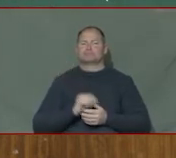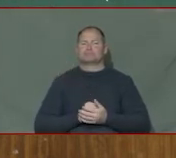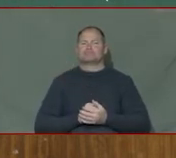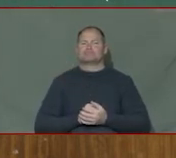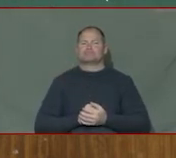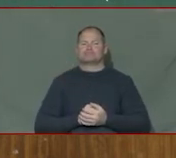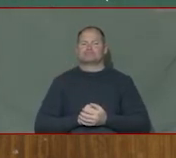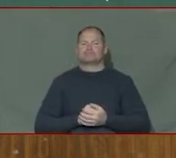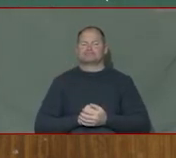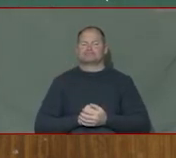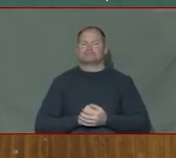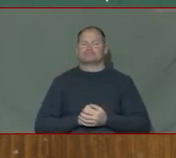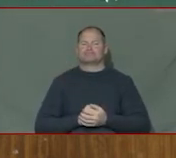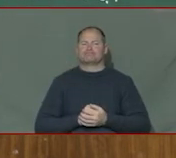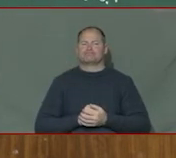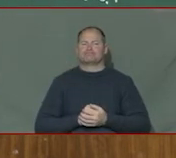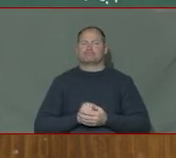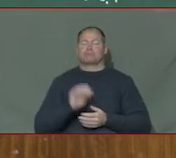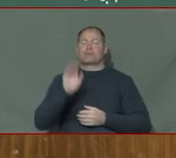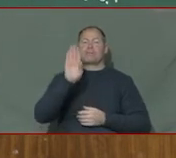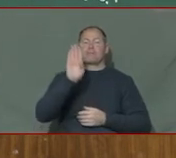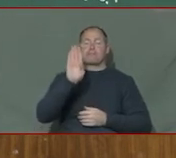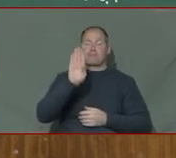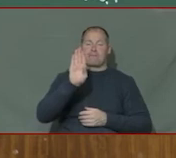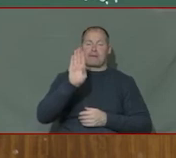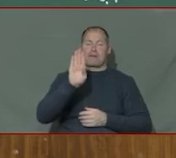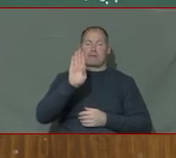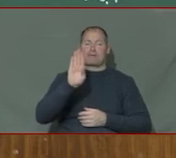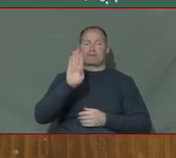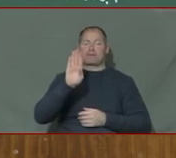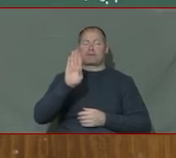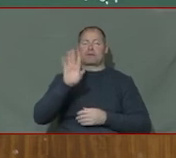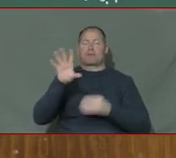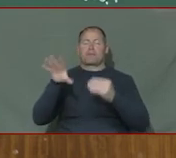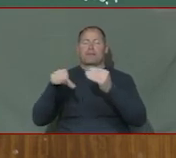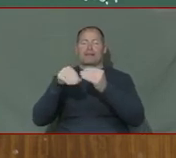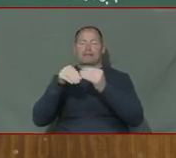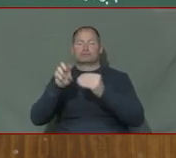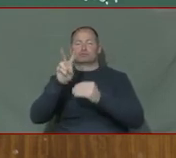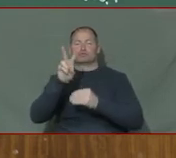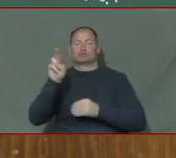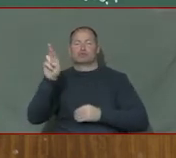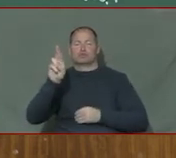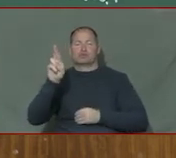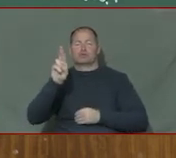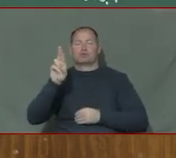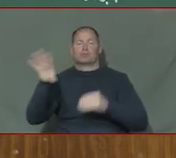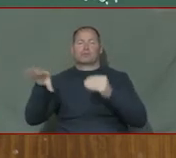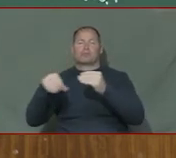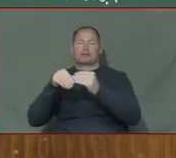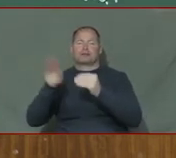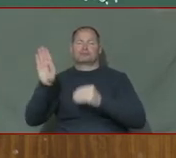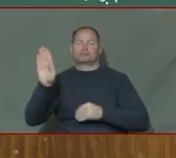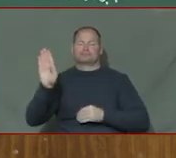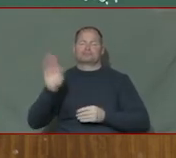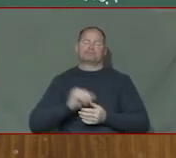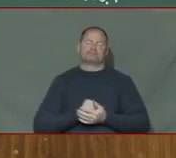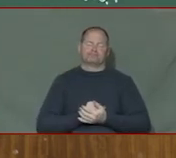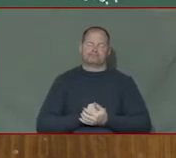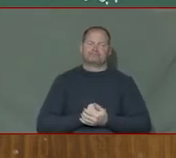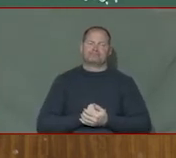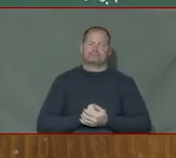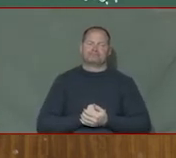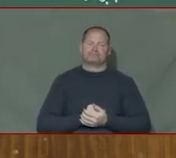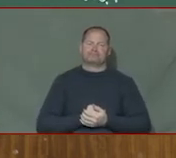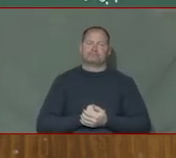is basically breadth plus 2r plus breadth, correct? So it is